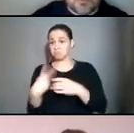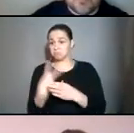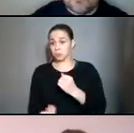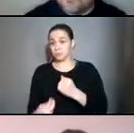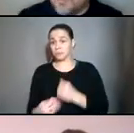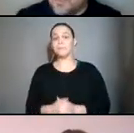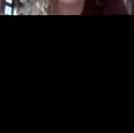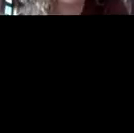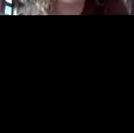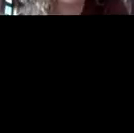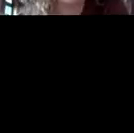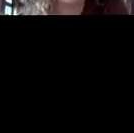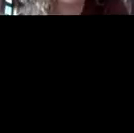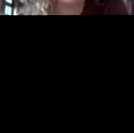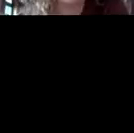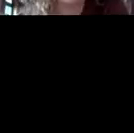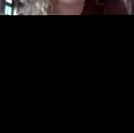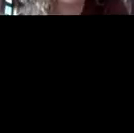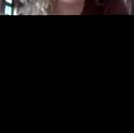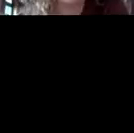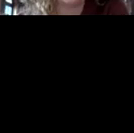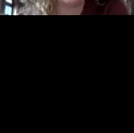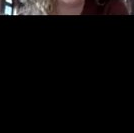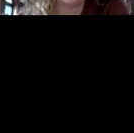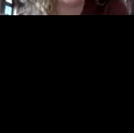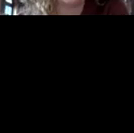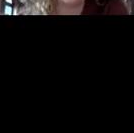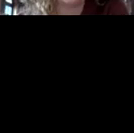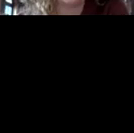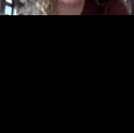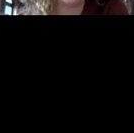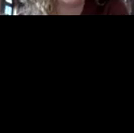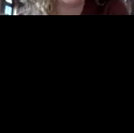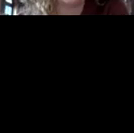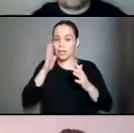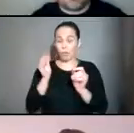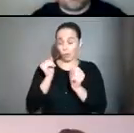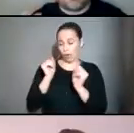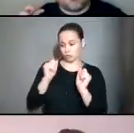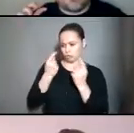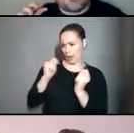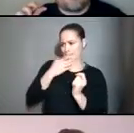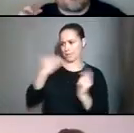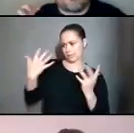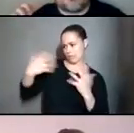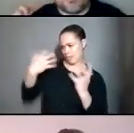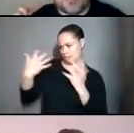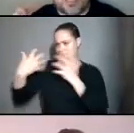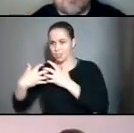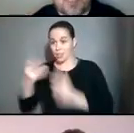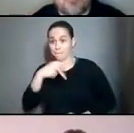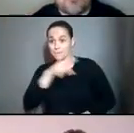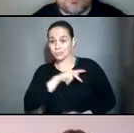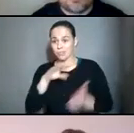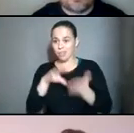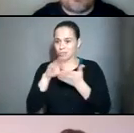The heart of Dreambox is the intelligent, adaptive engine that works to personalize the learning experience in real time so